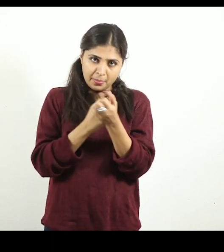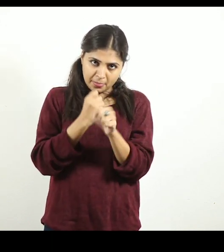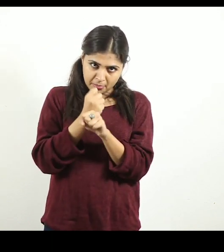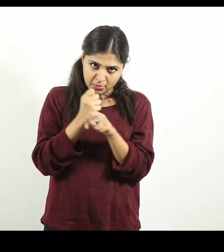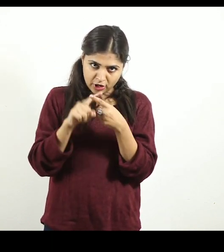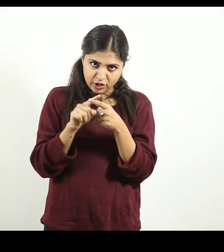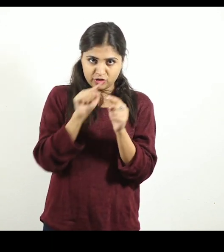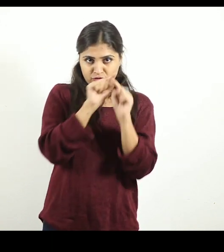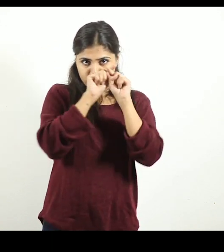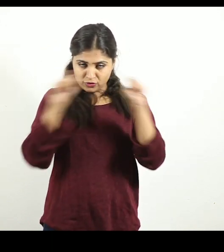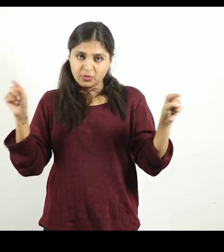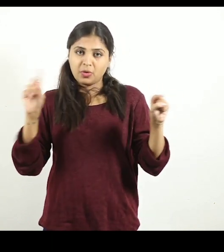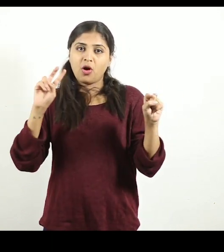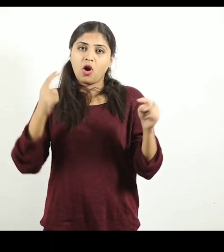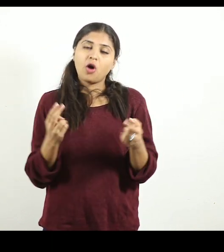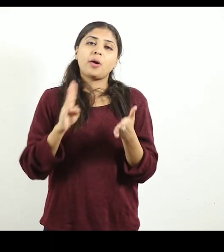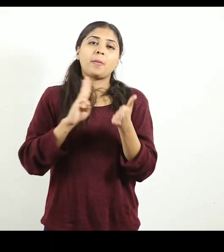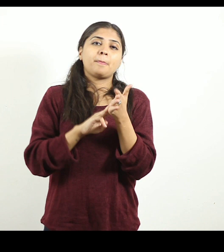Merge Cells.